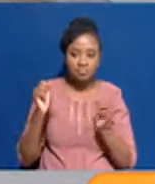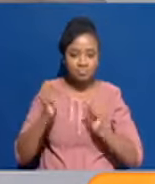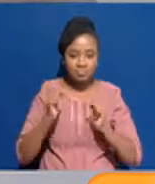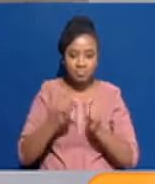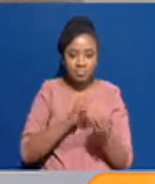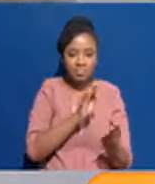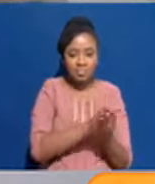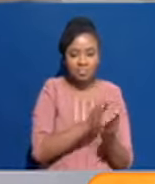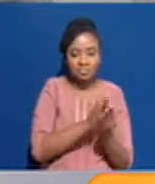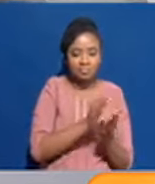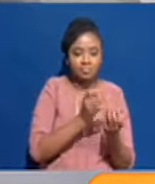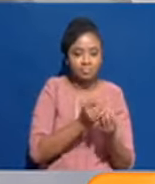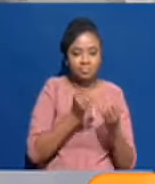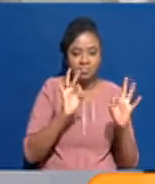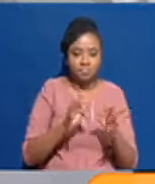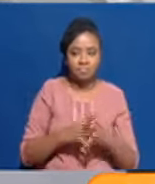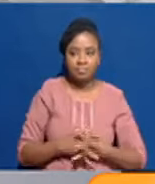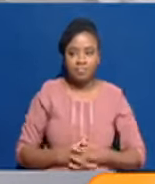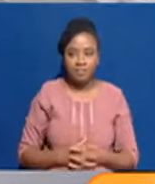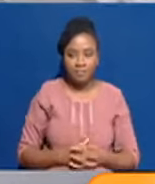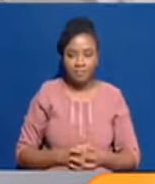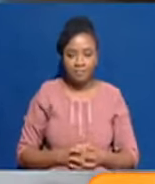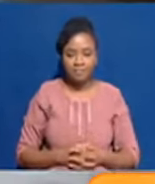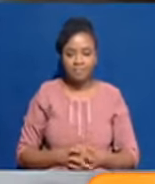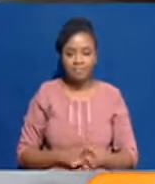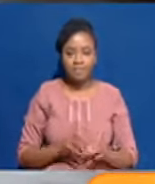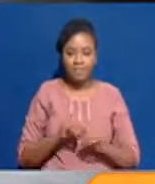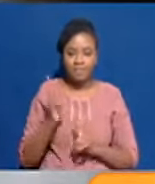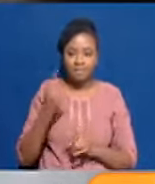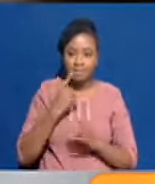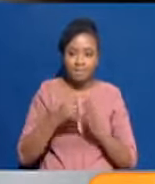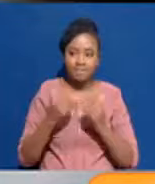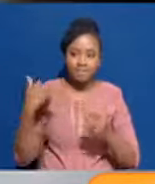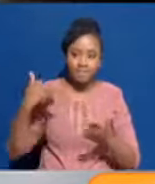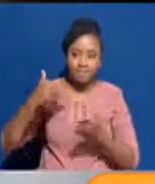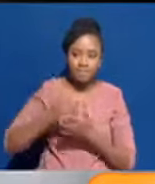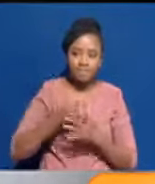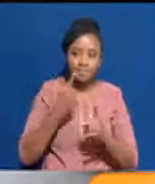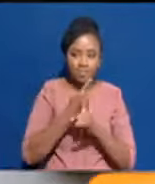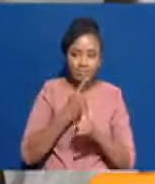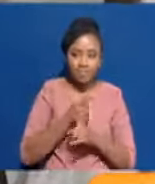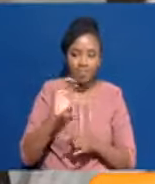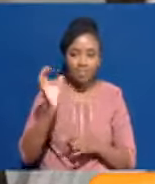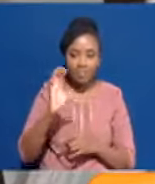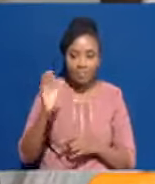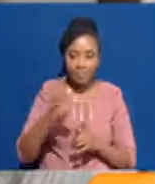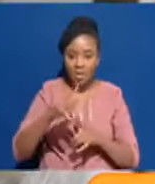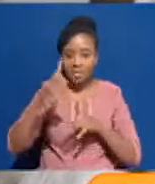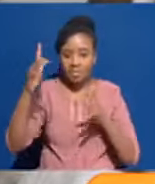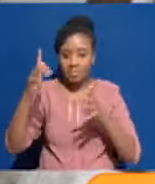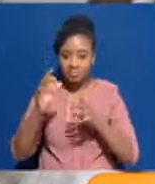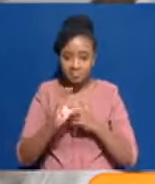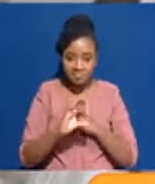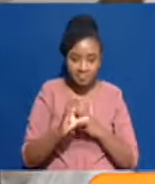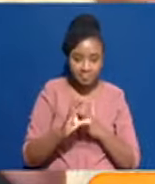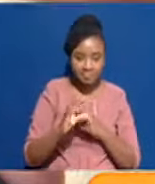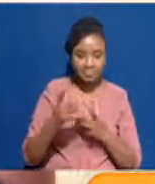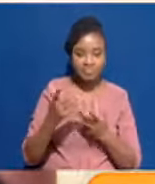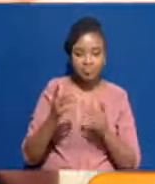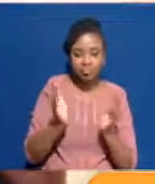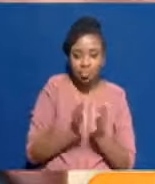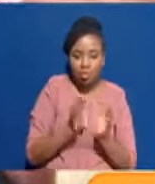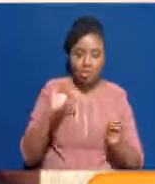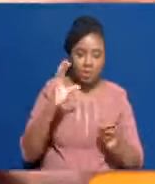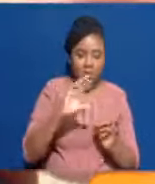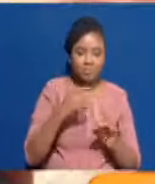provide free cooling solutions to our customers. Nderitu says so far, a number of customers, both big and small, have come on board and